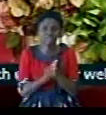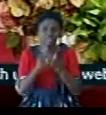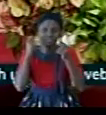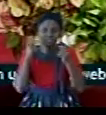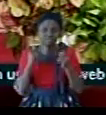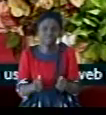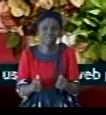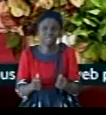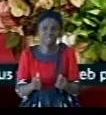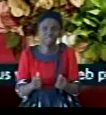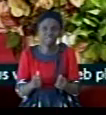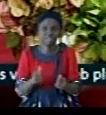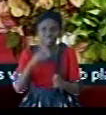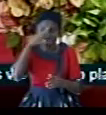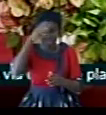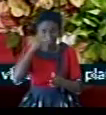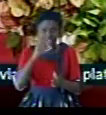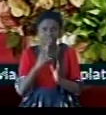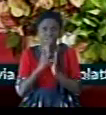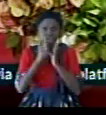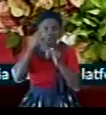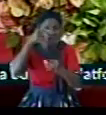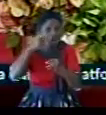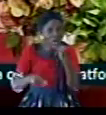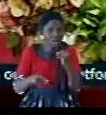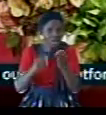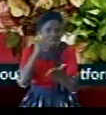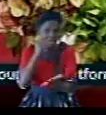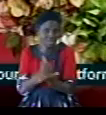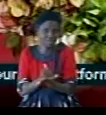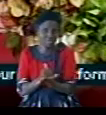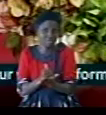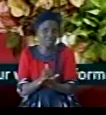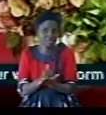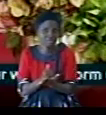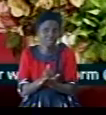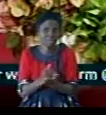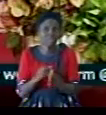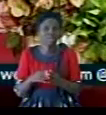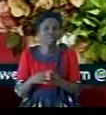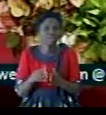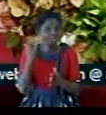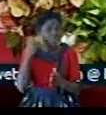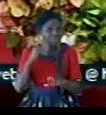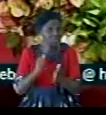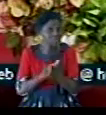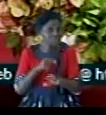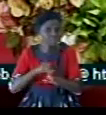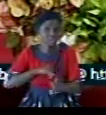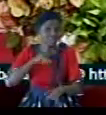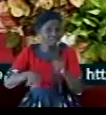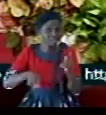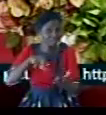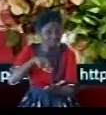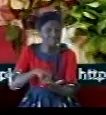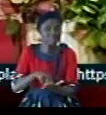He said the last amen. Even to even stand up before then, I couldn't even stand up.